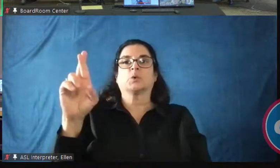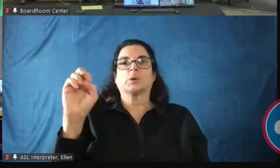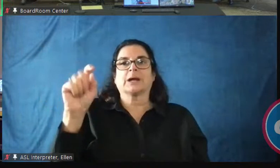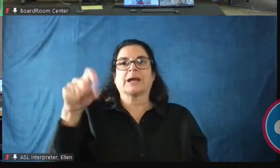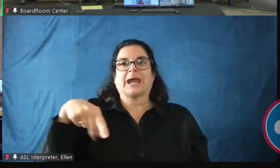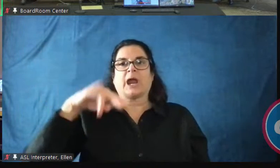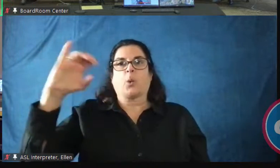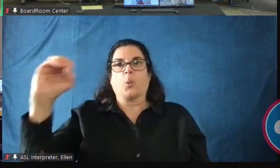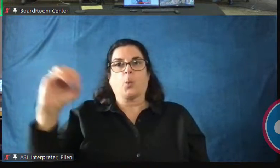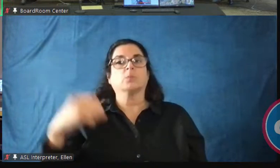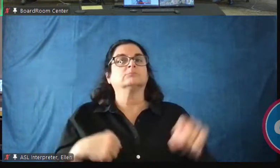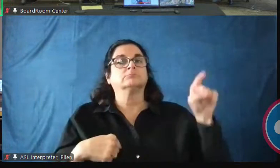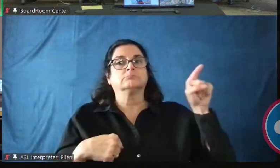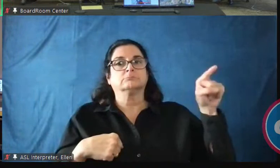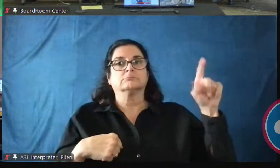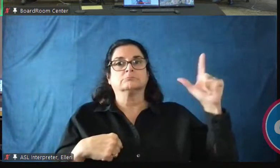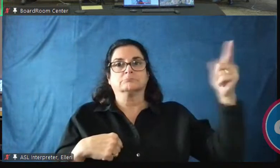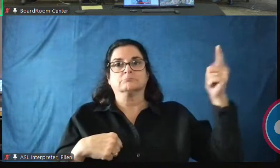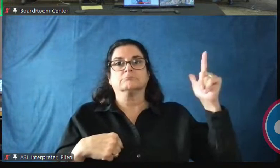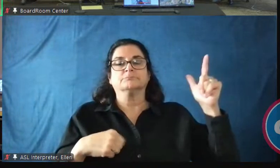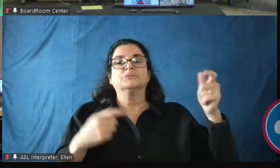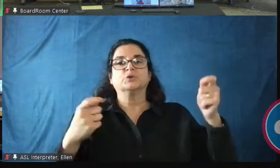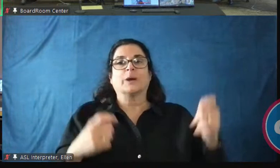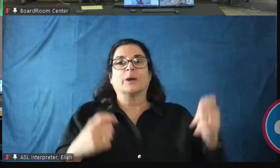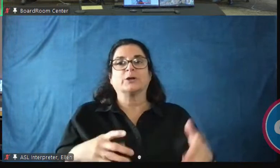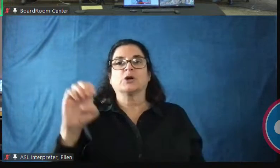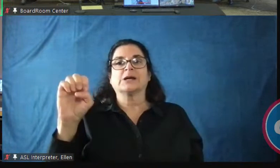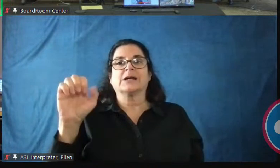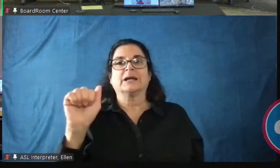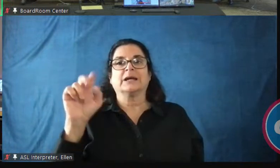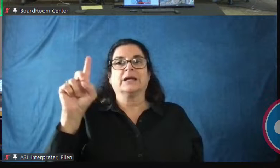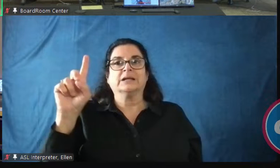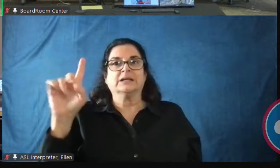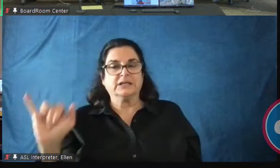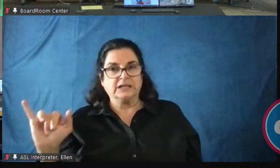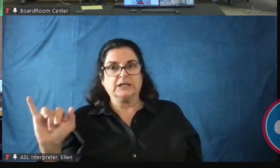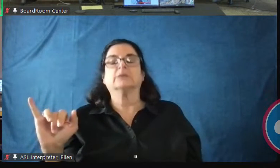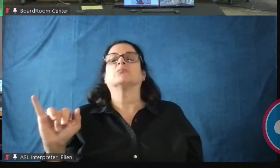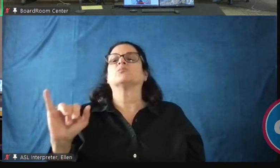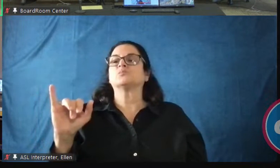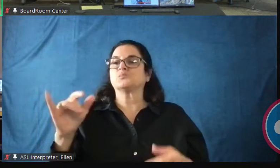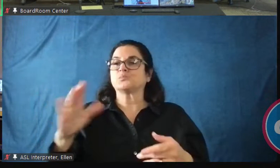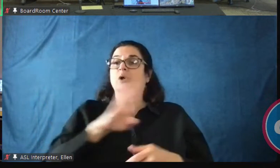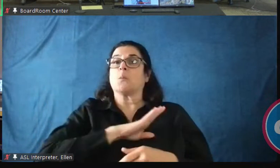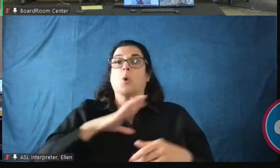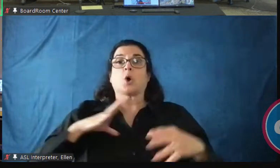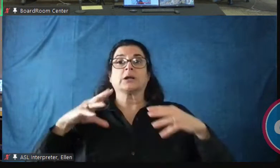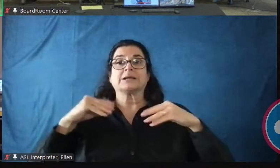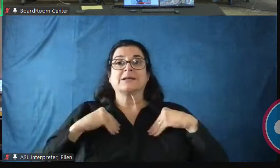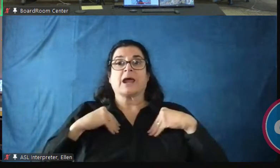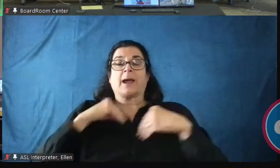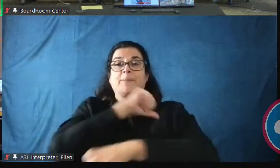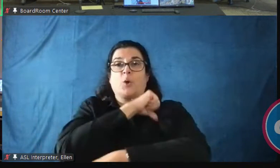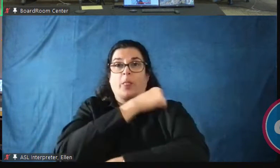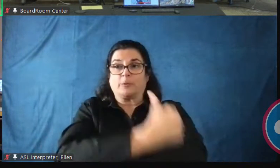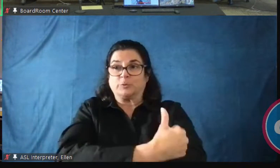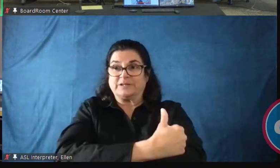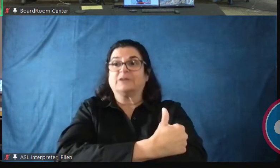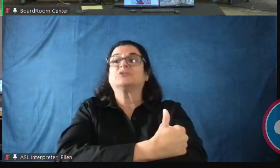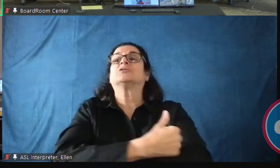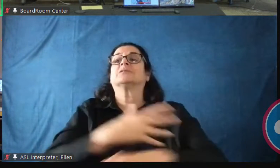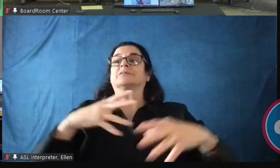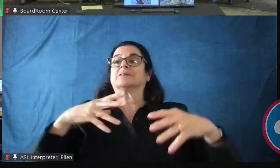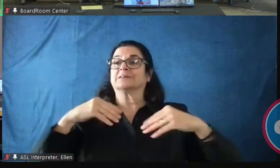Director Eady, that the board adopt the ordinance authorizing the execution of a collective bargaining agreement with